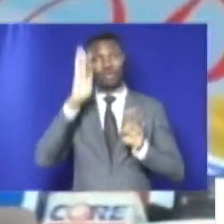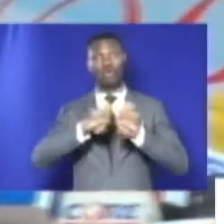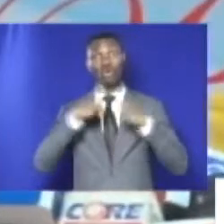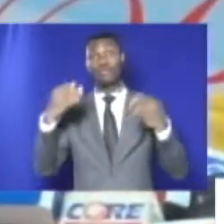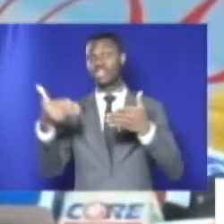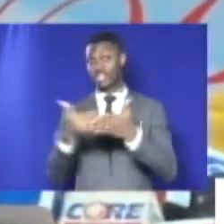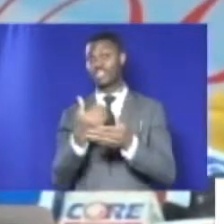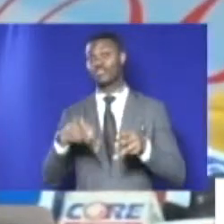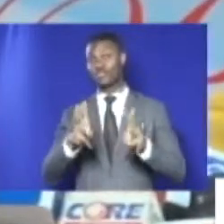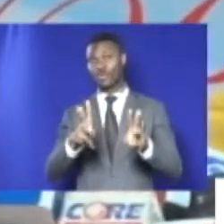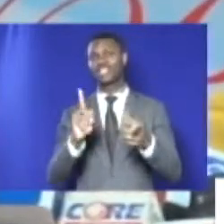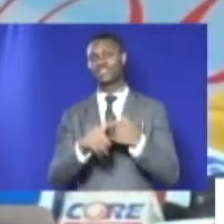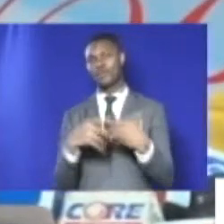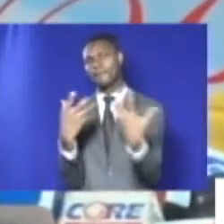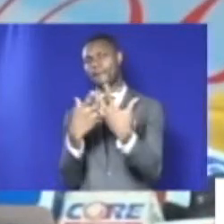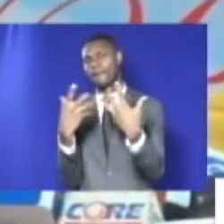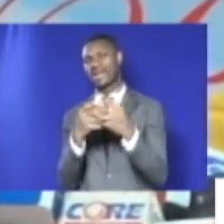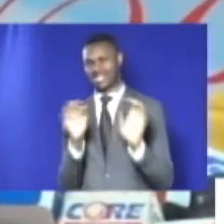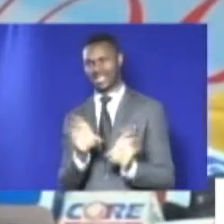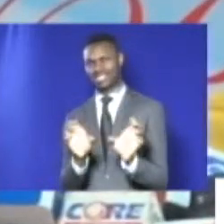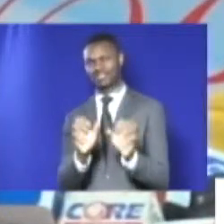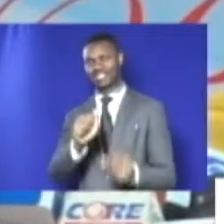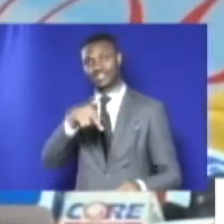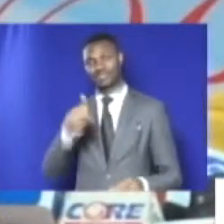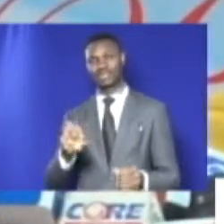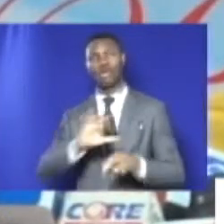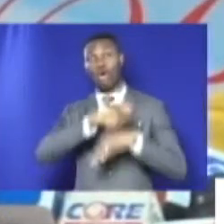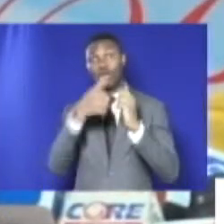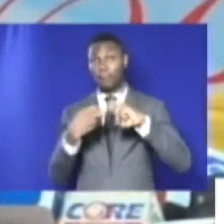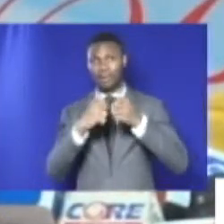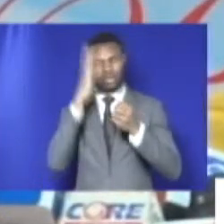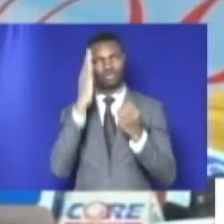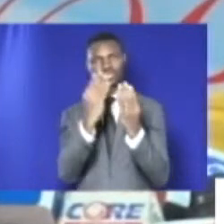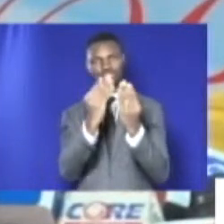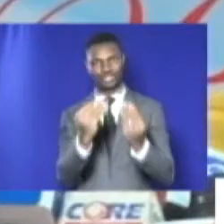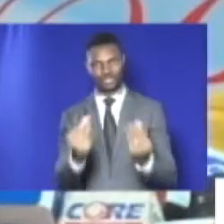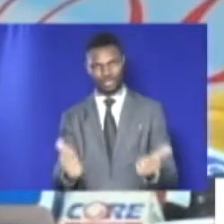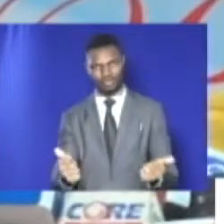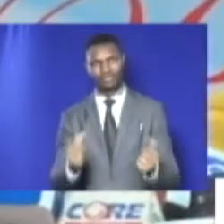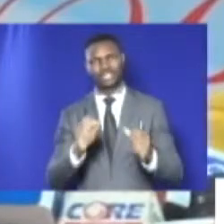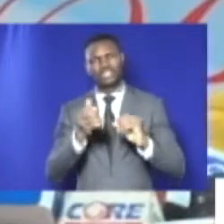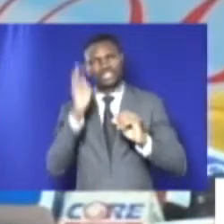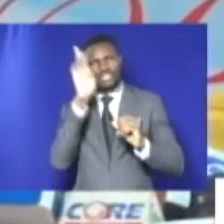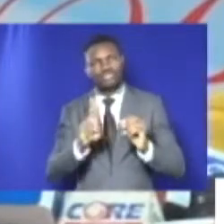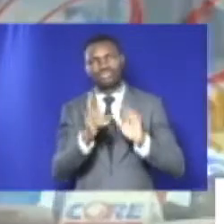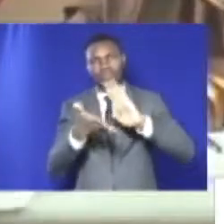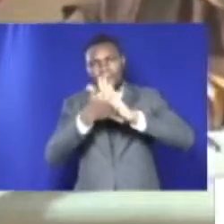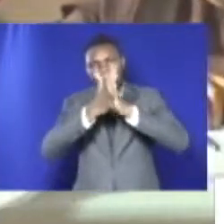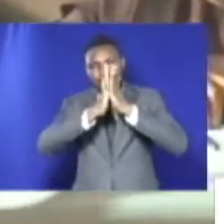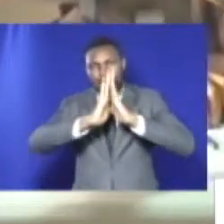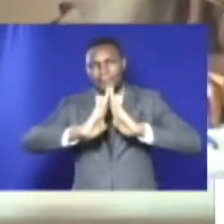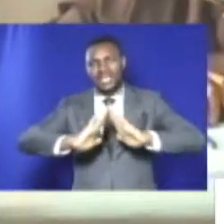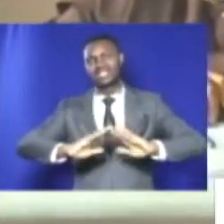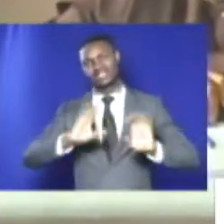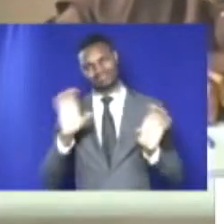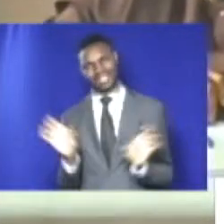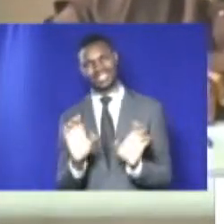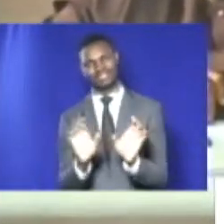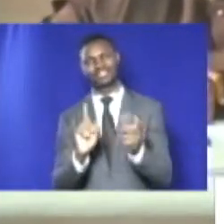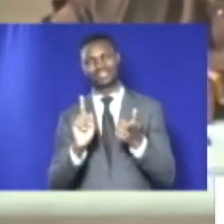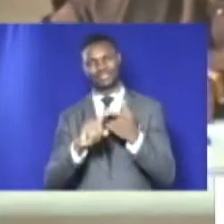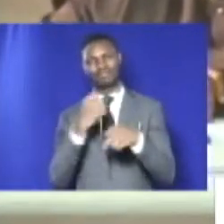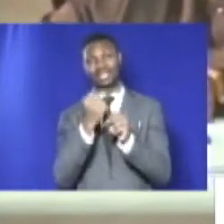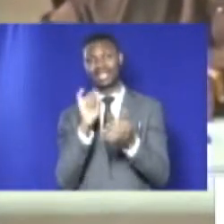with the committee's agenda and resolve all crises through intra-party peace-building mechanism. Members of the committee,